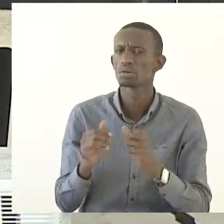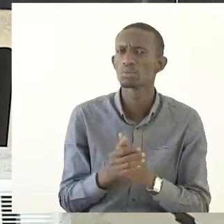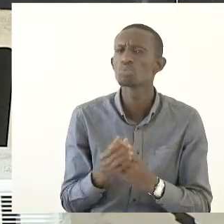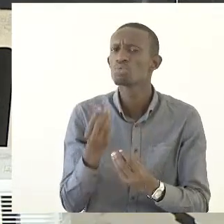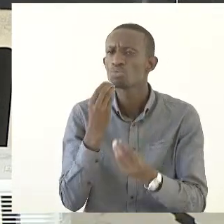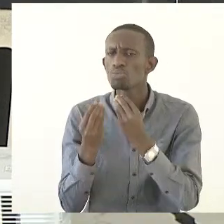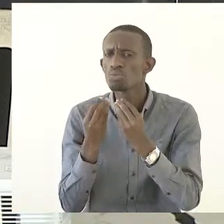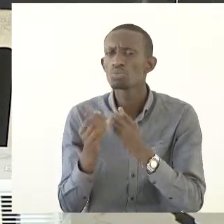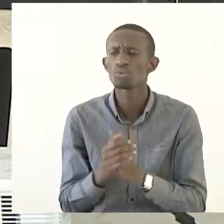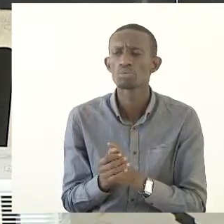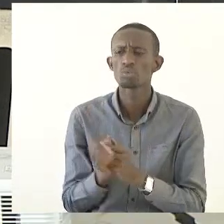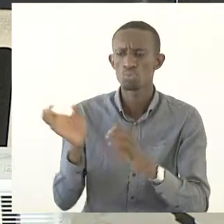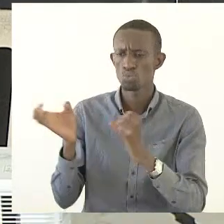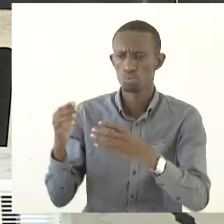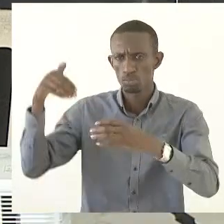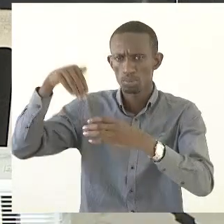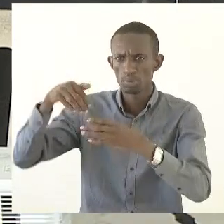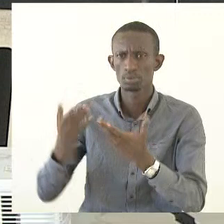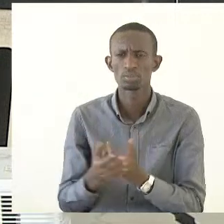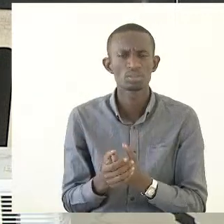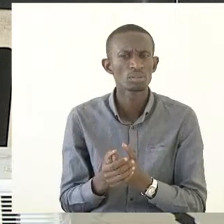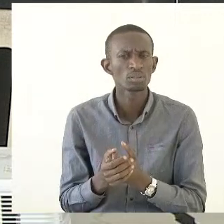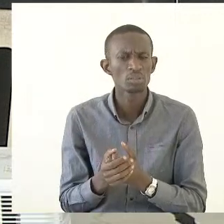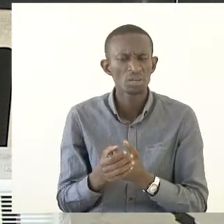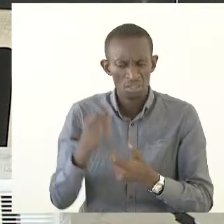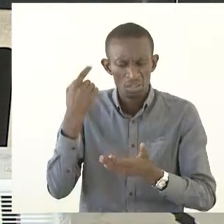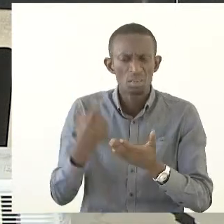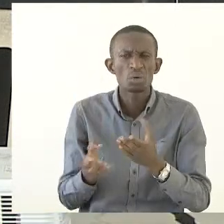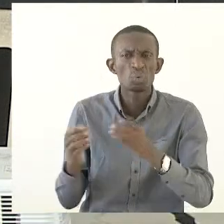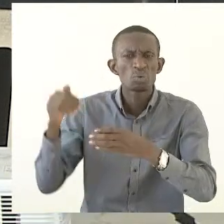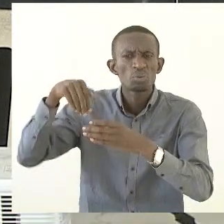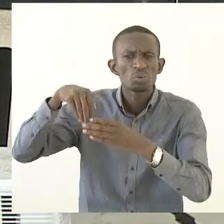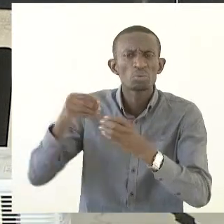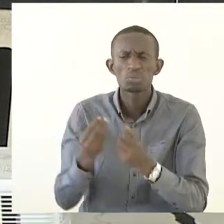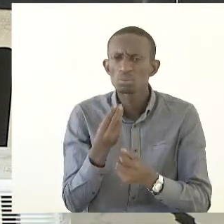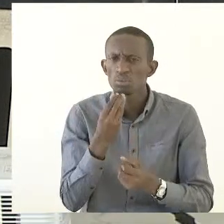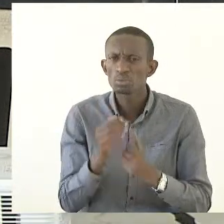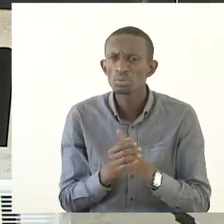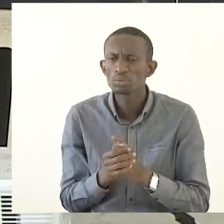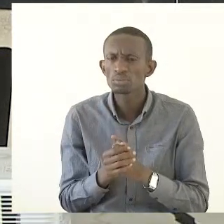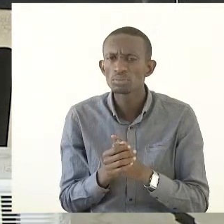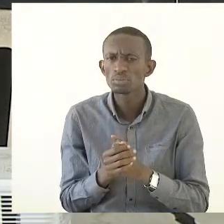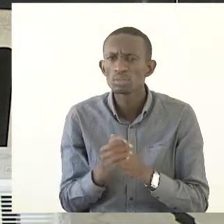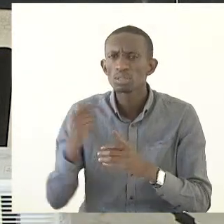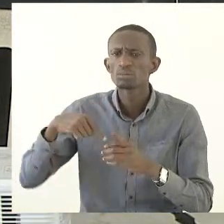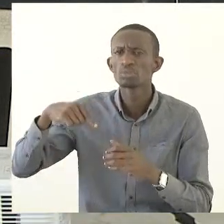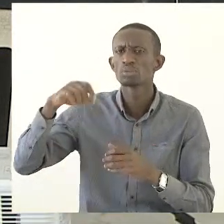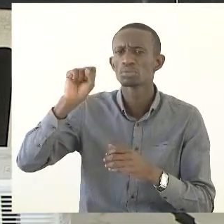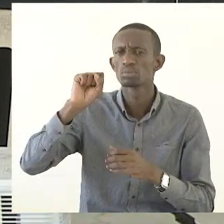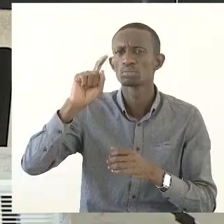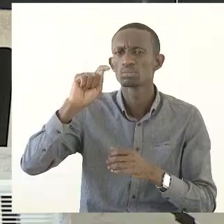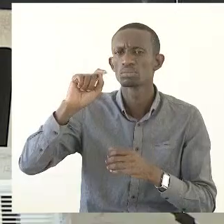identify? And we say the food contains starch. Most of the starch is found in many food that we